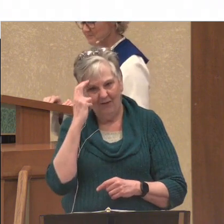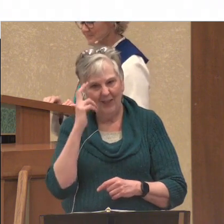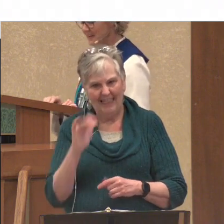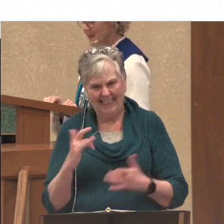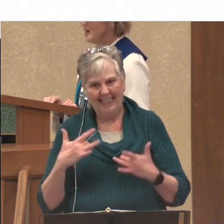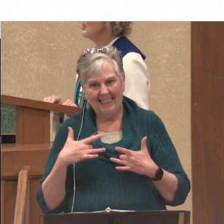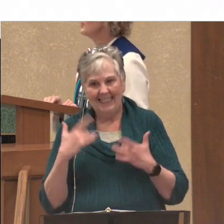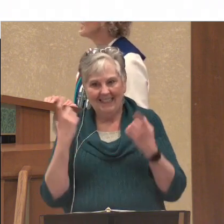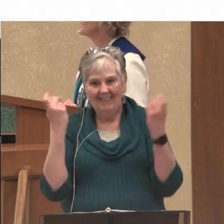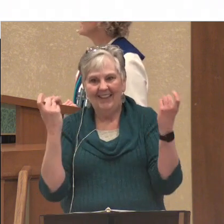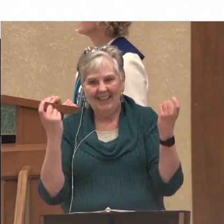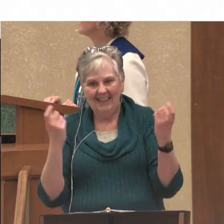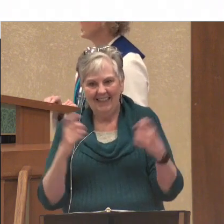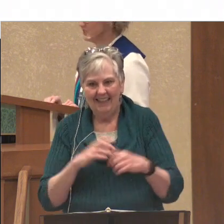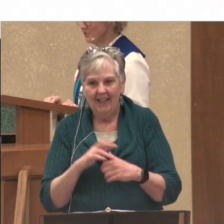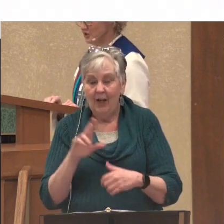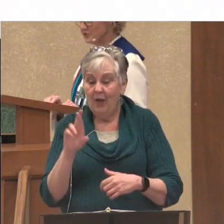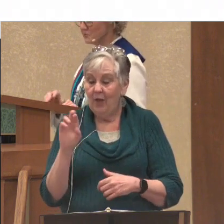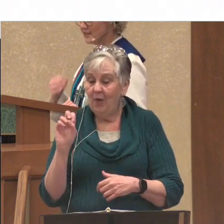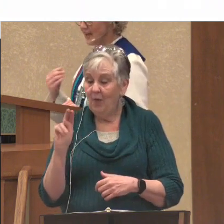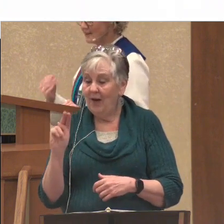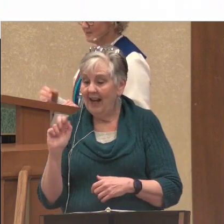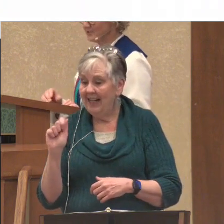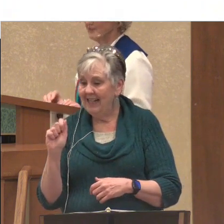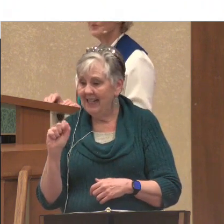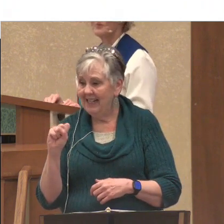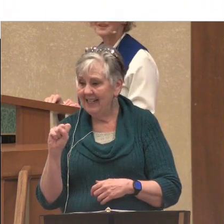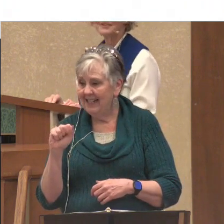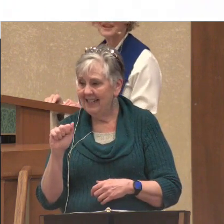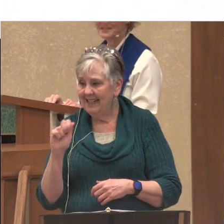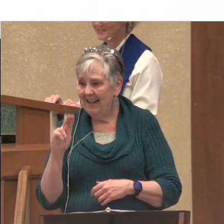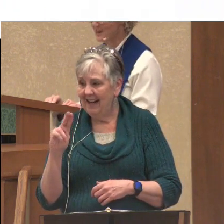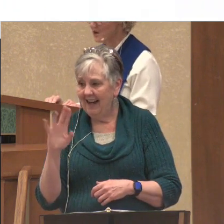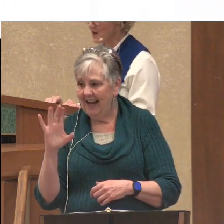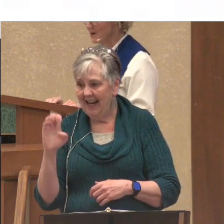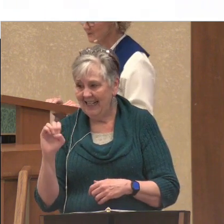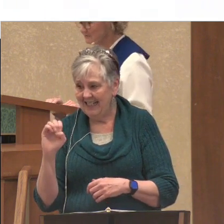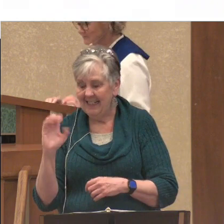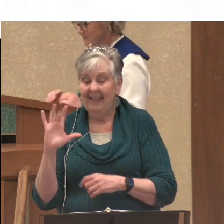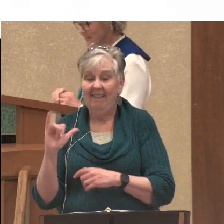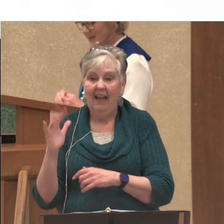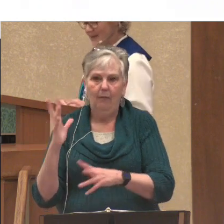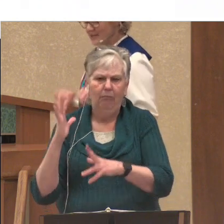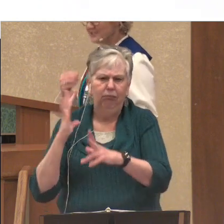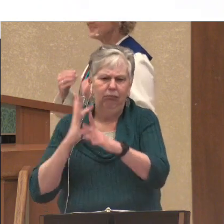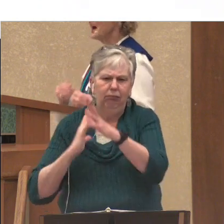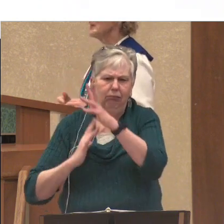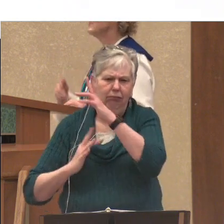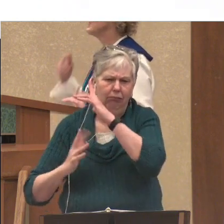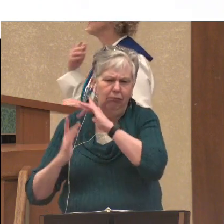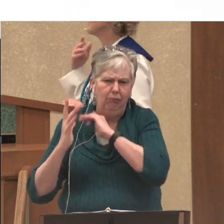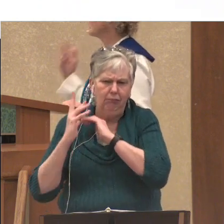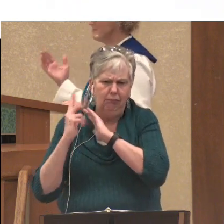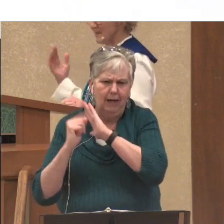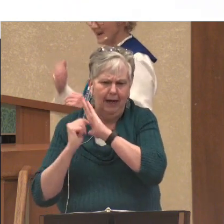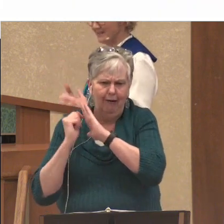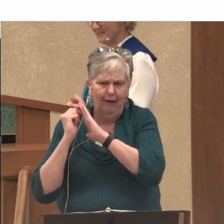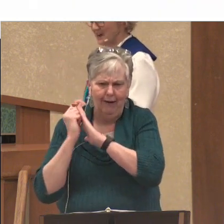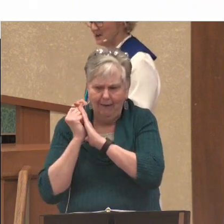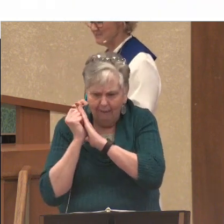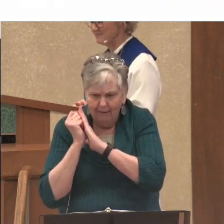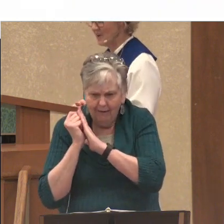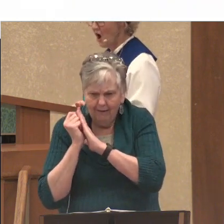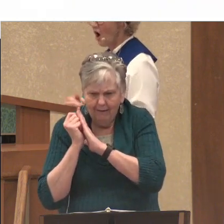festival. The Renaissance Festival is a reenactment of the Renaissance era. It's a time to step back